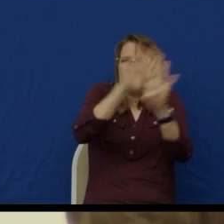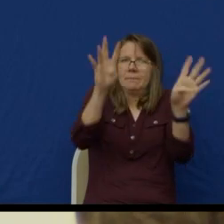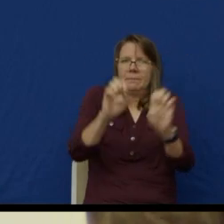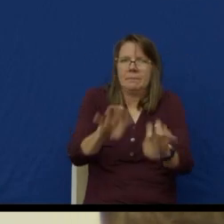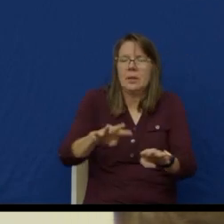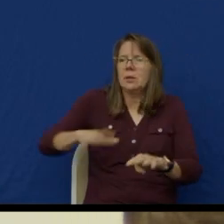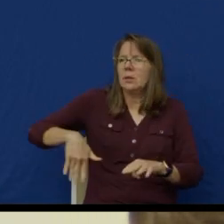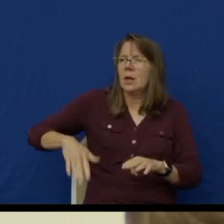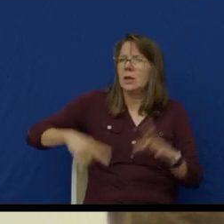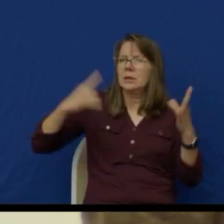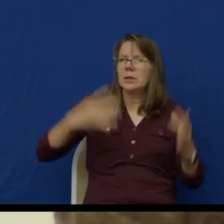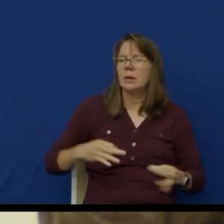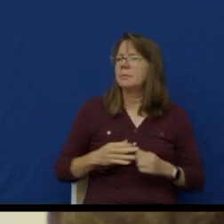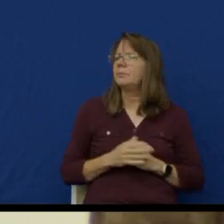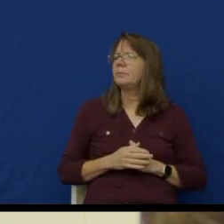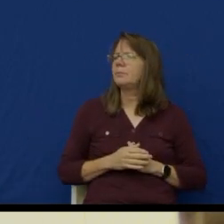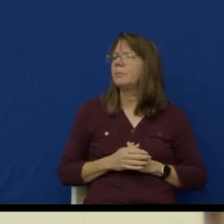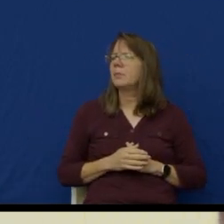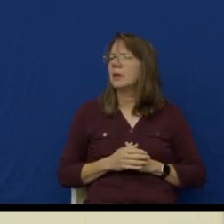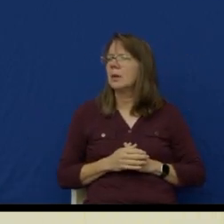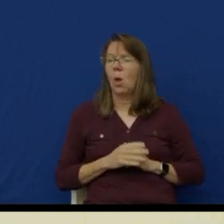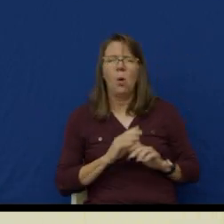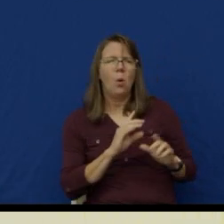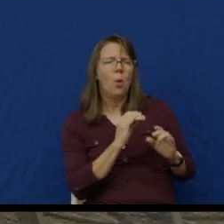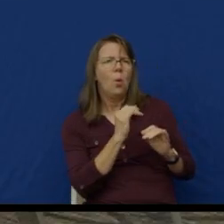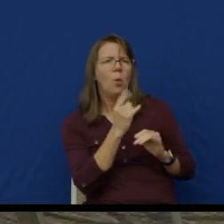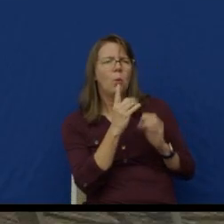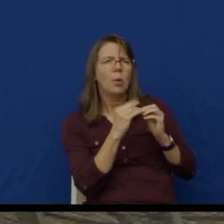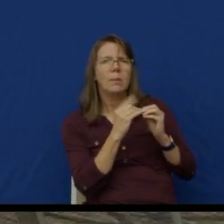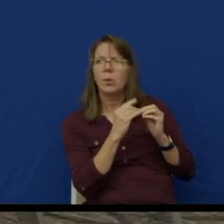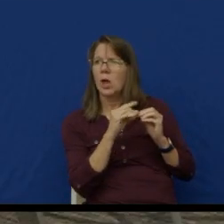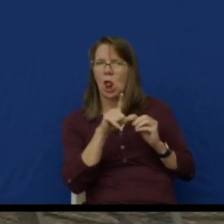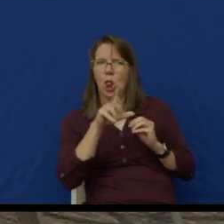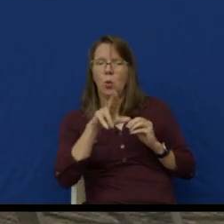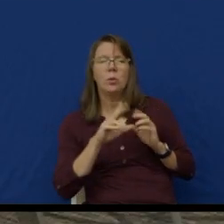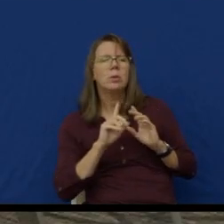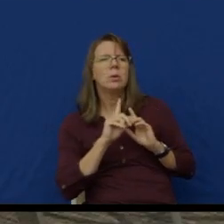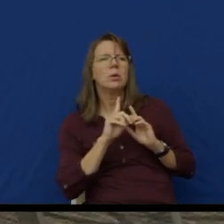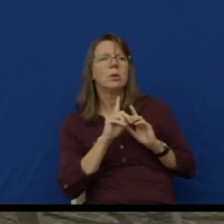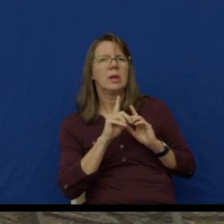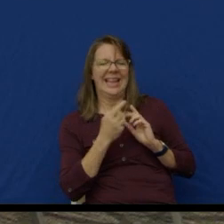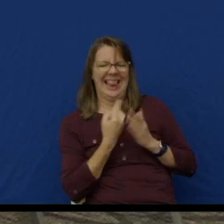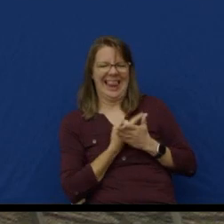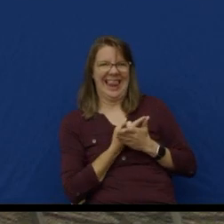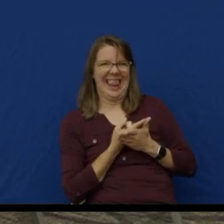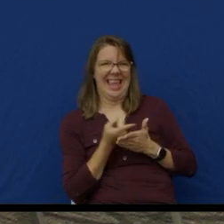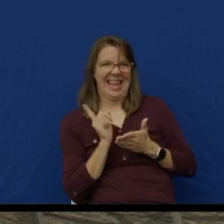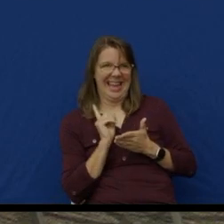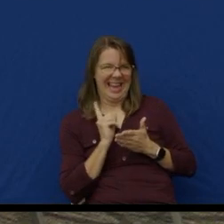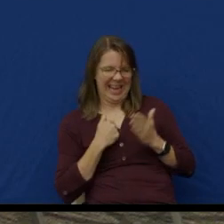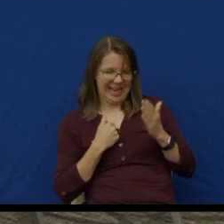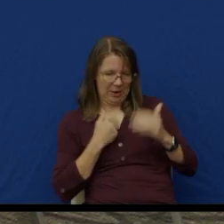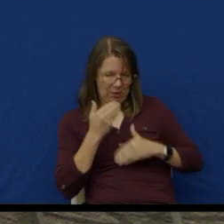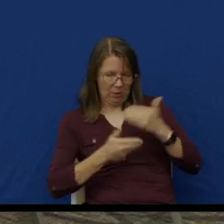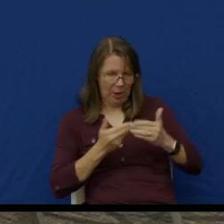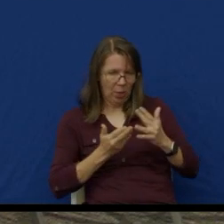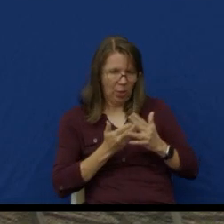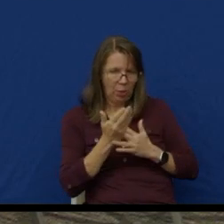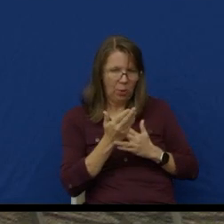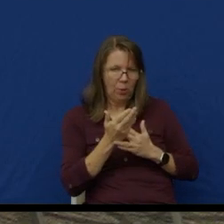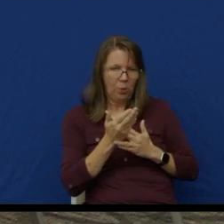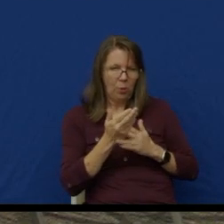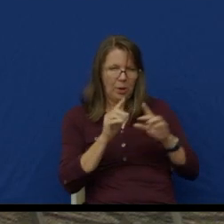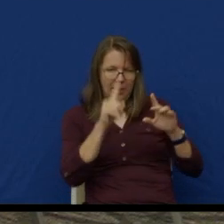that just... No, go ahead. Just that I had a chance last week to actually go through the standards for the PPAT assessment and